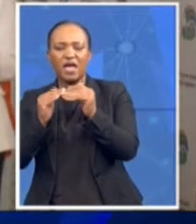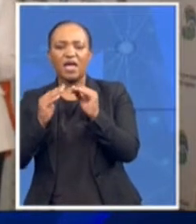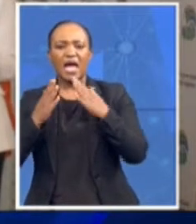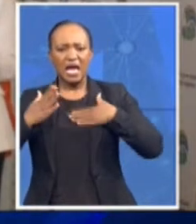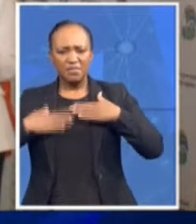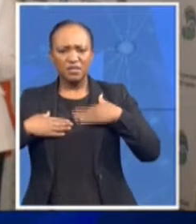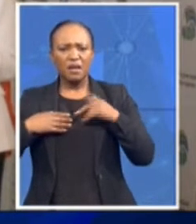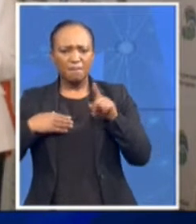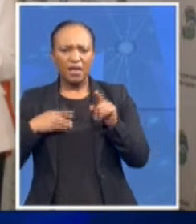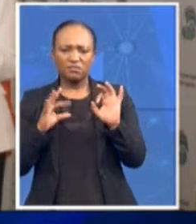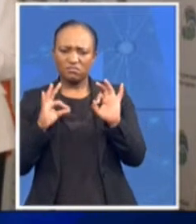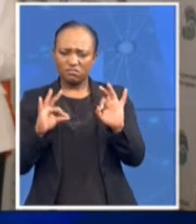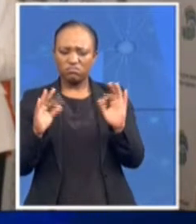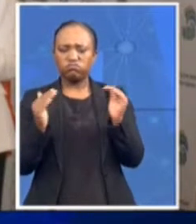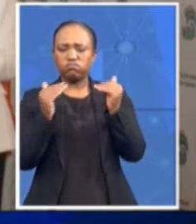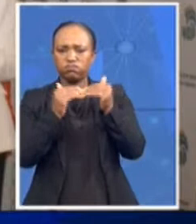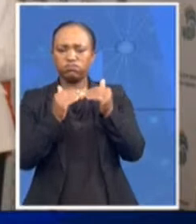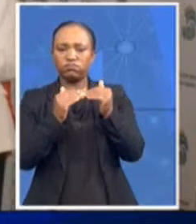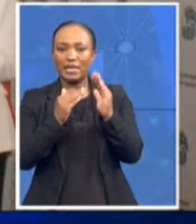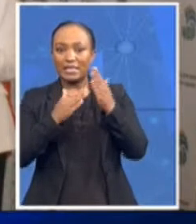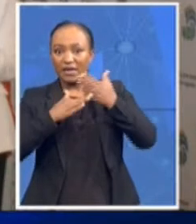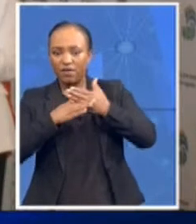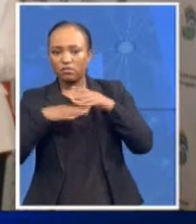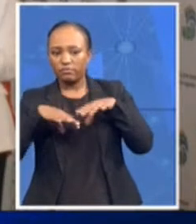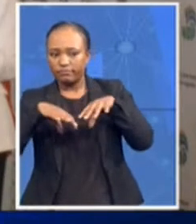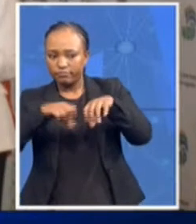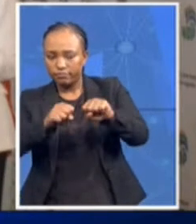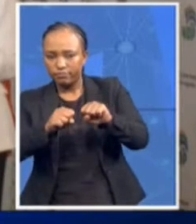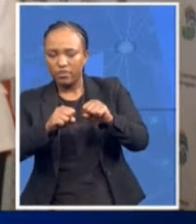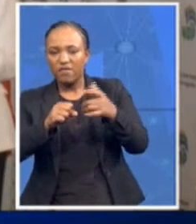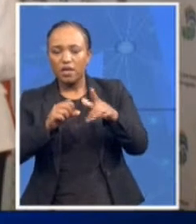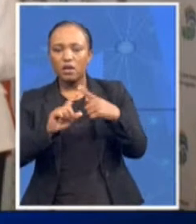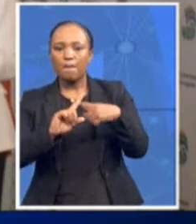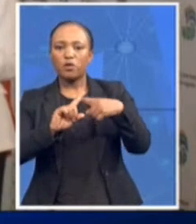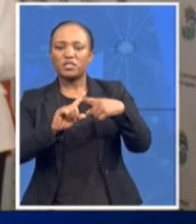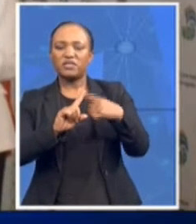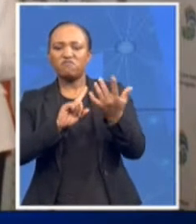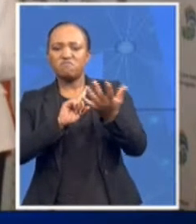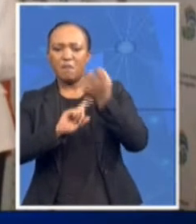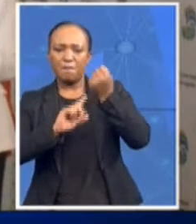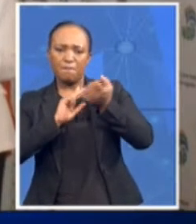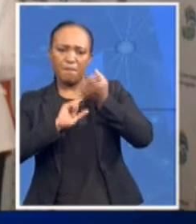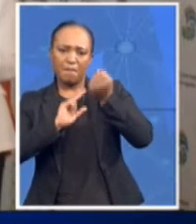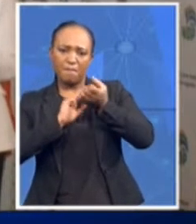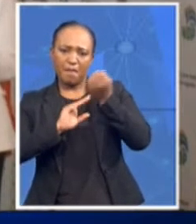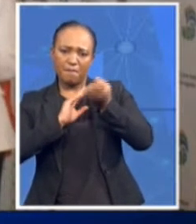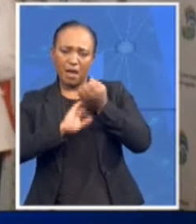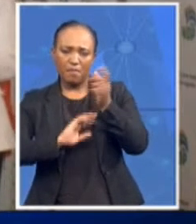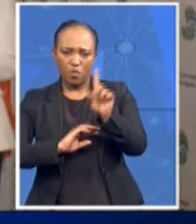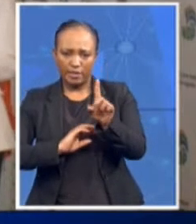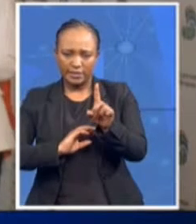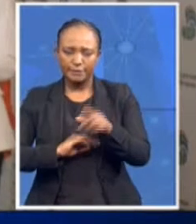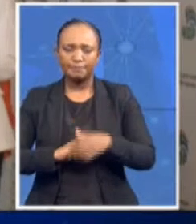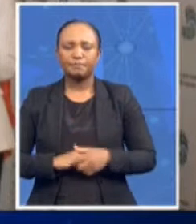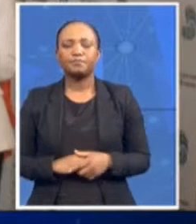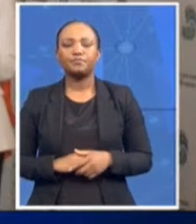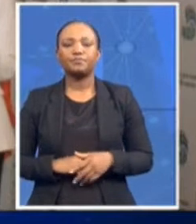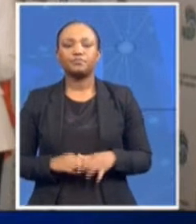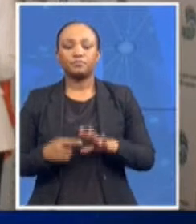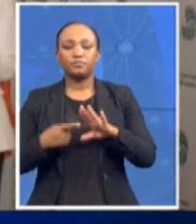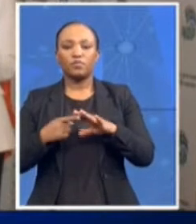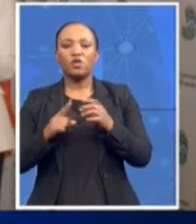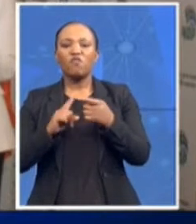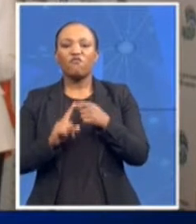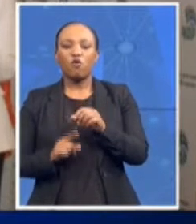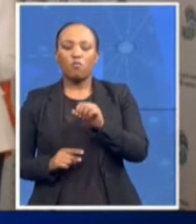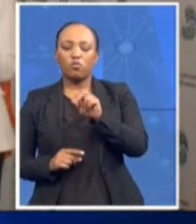has yielded the following positive achievements. To date, out of the 285 million that has